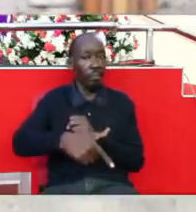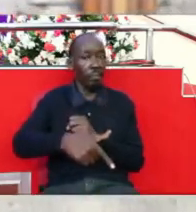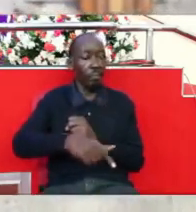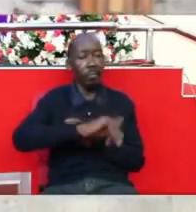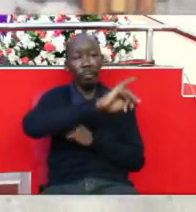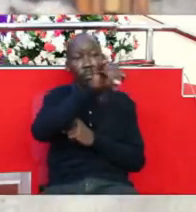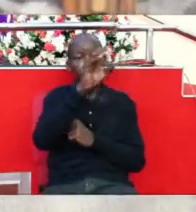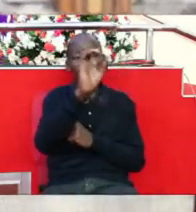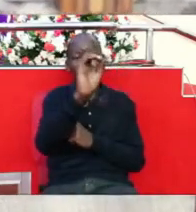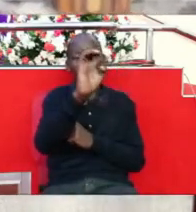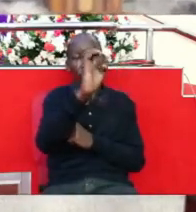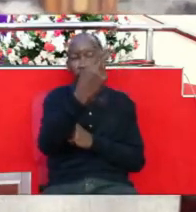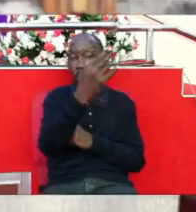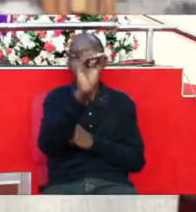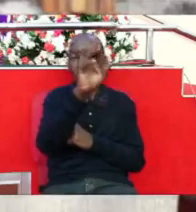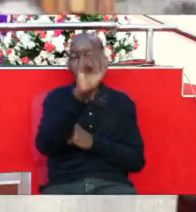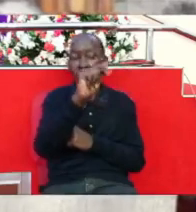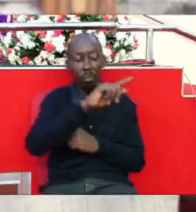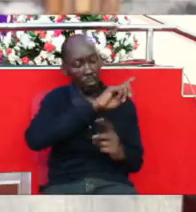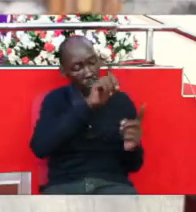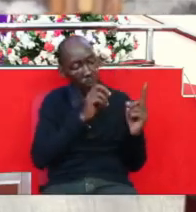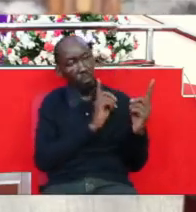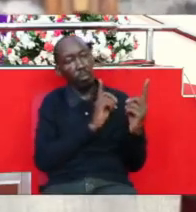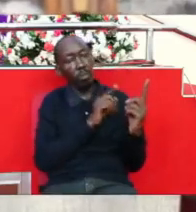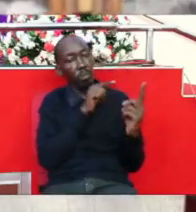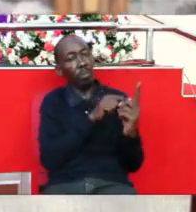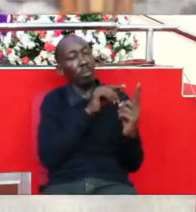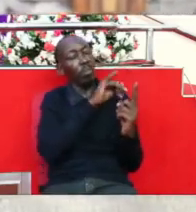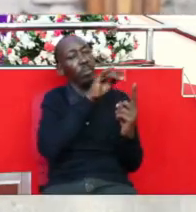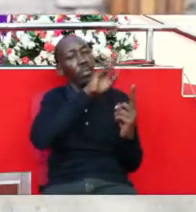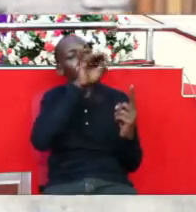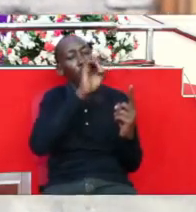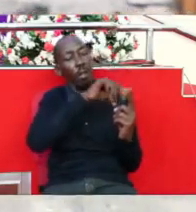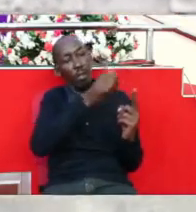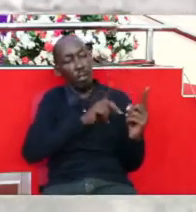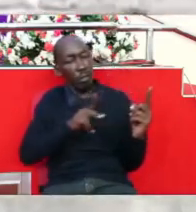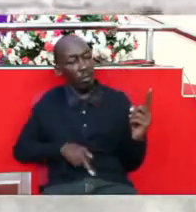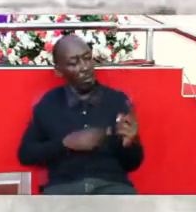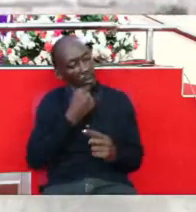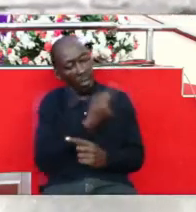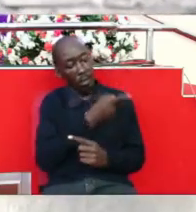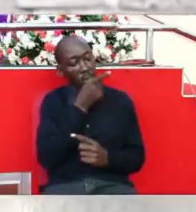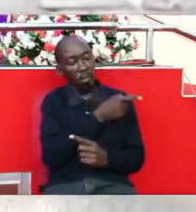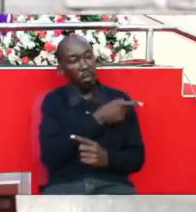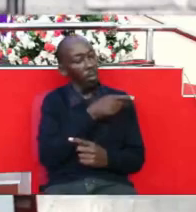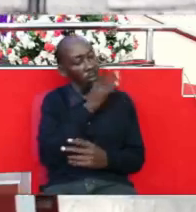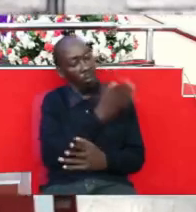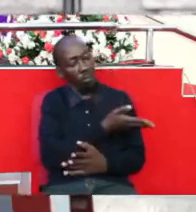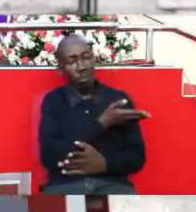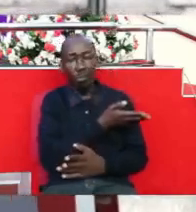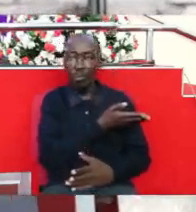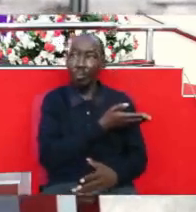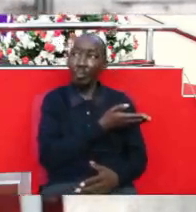Jehoram turned to Jehoshaphat. Jehoram akamwelekea Jehoshaphat. And told Jehoshaphat.